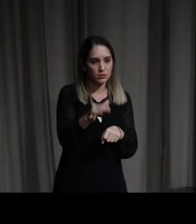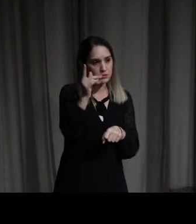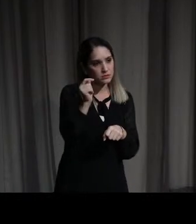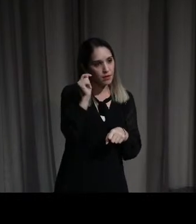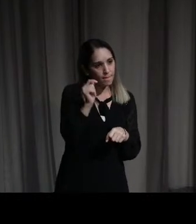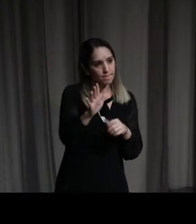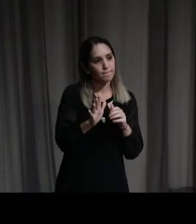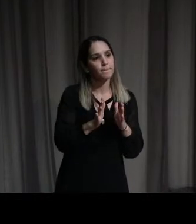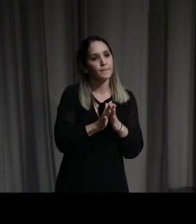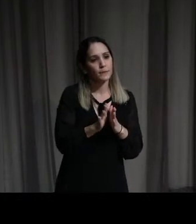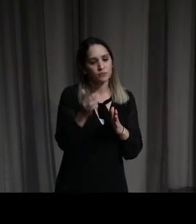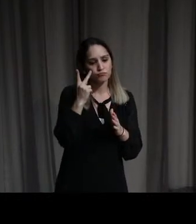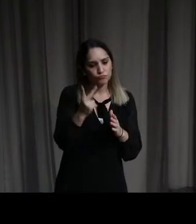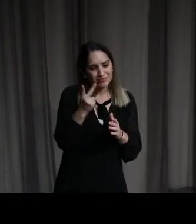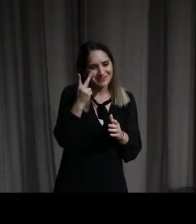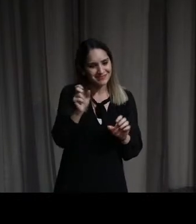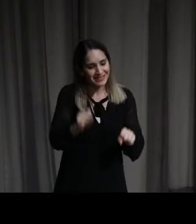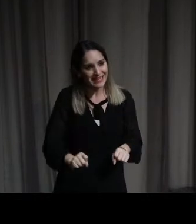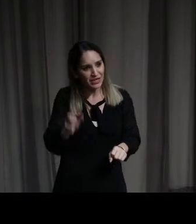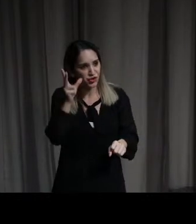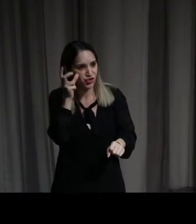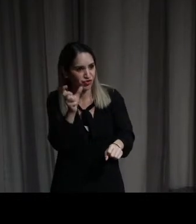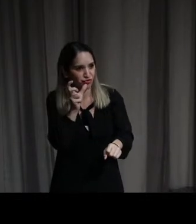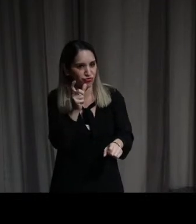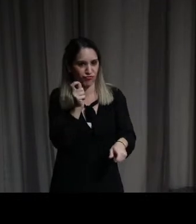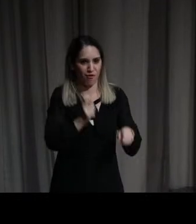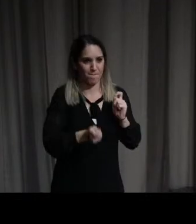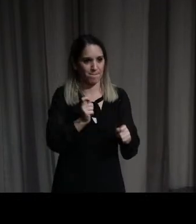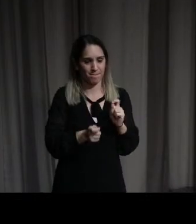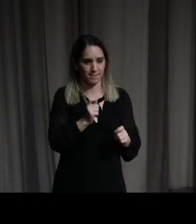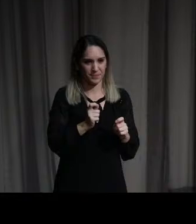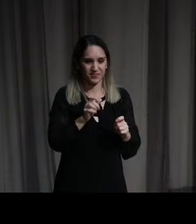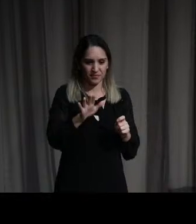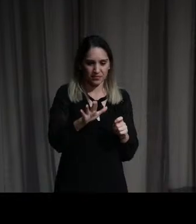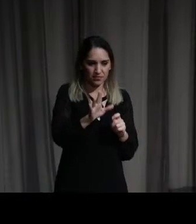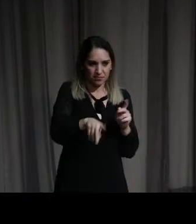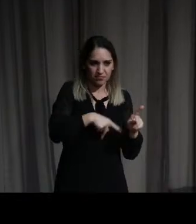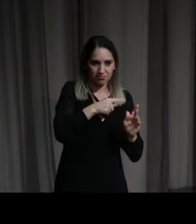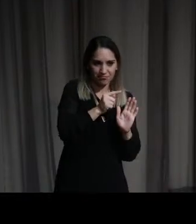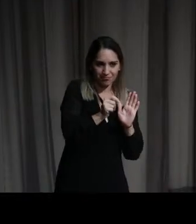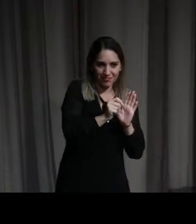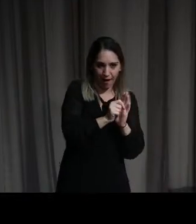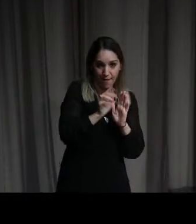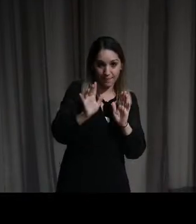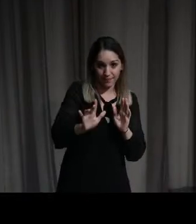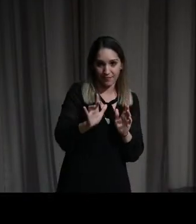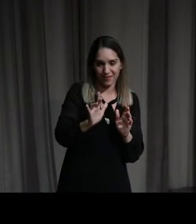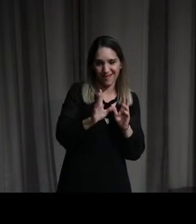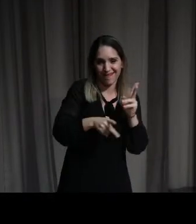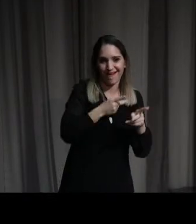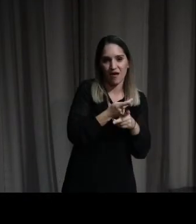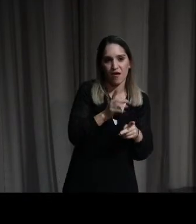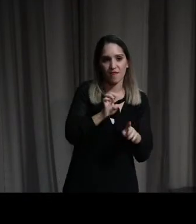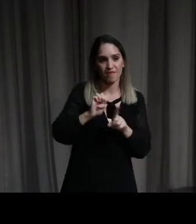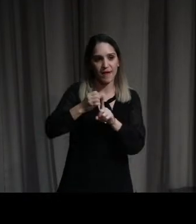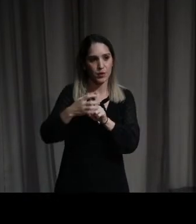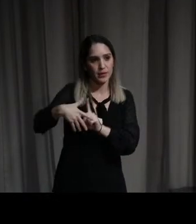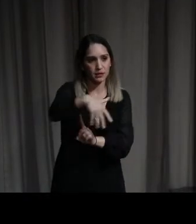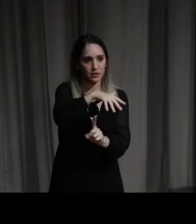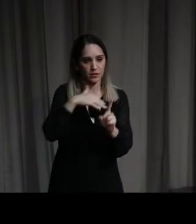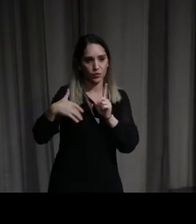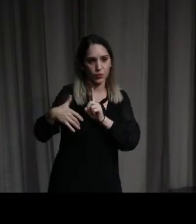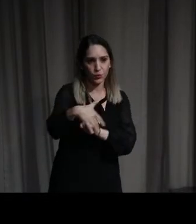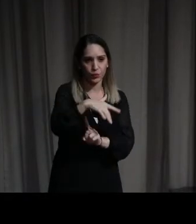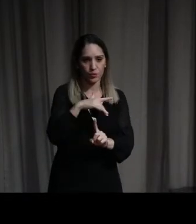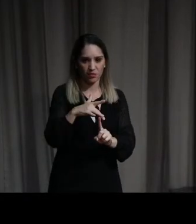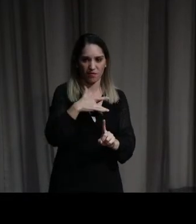you could hear the drums. And so it was that kind of an environment that must have lent itself